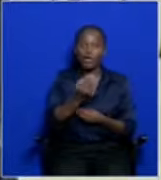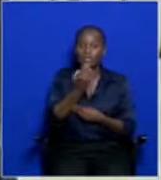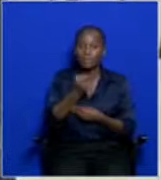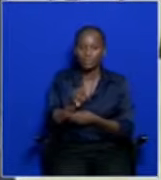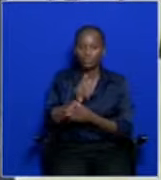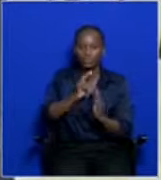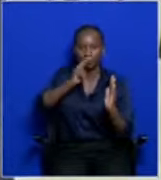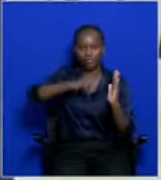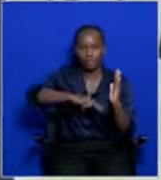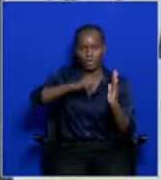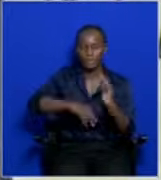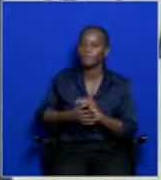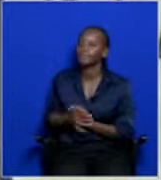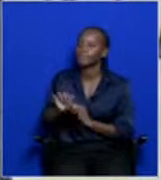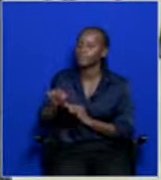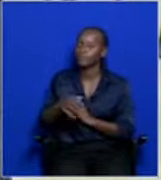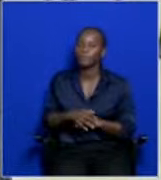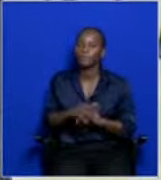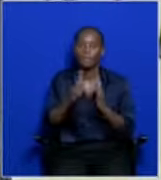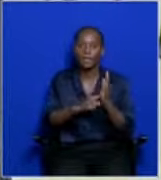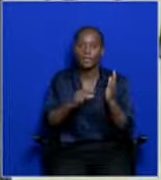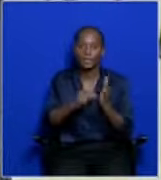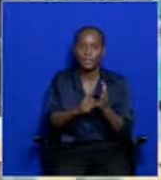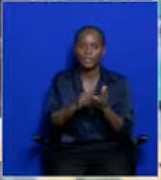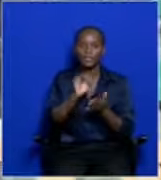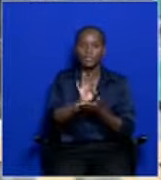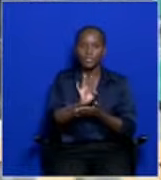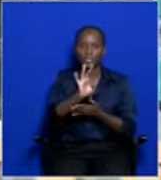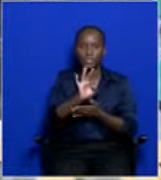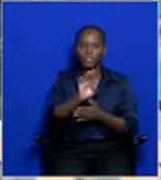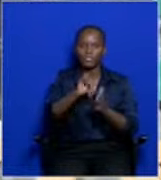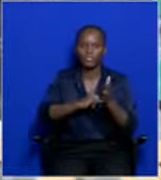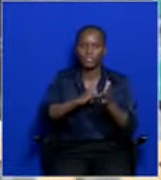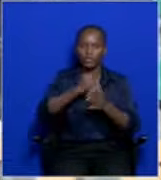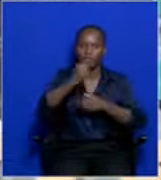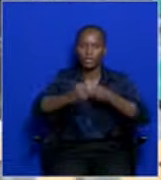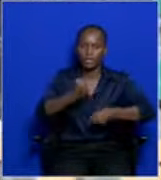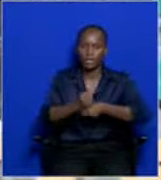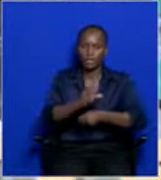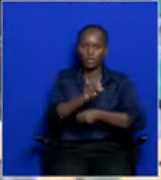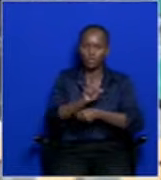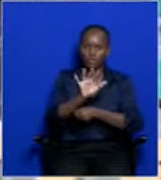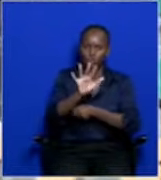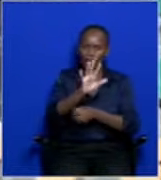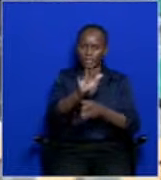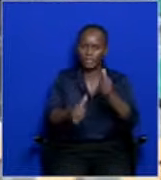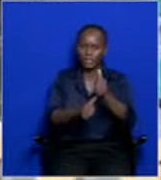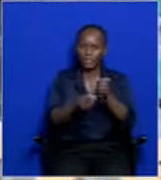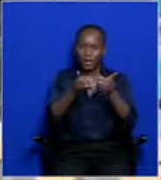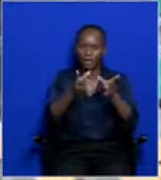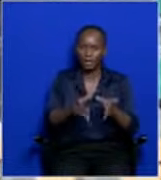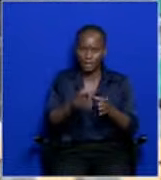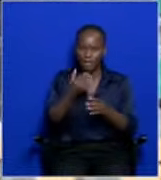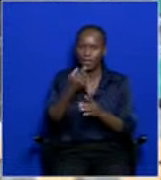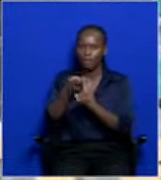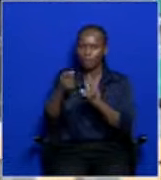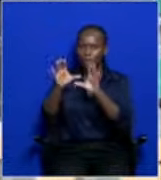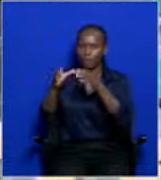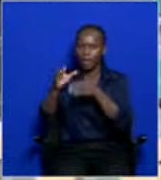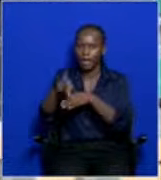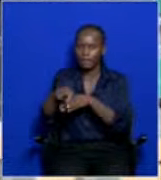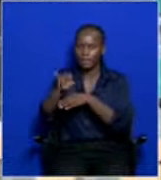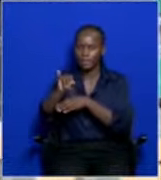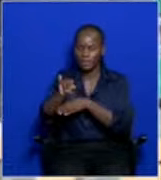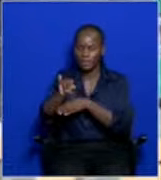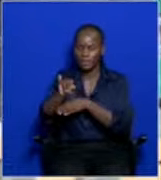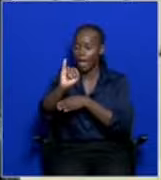January 2026, Assistant Director Tulan Magagula from IPID presented me with a photo album of